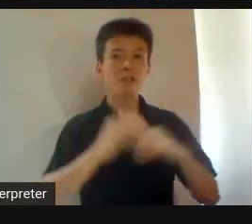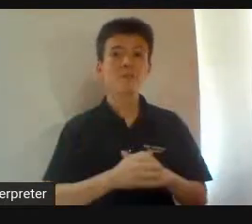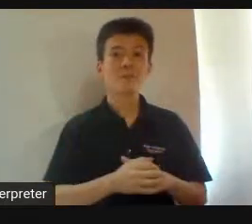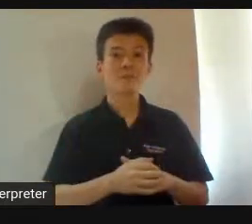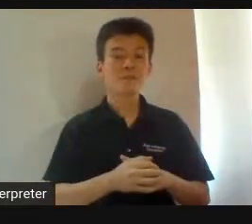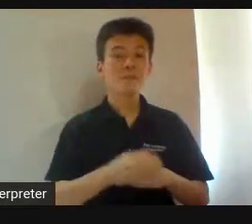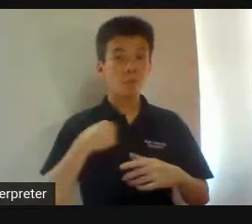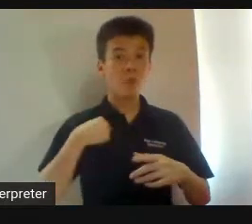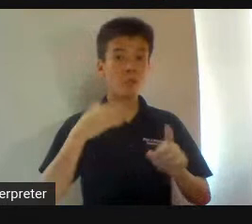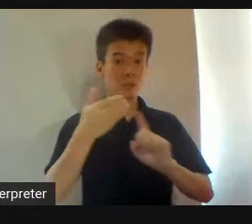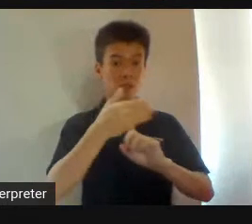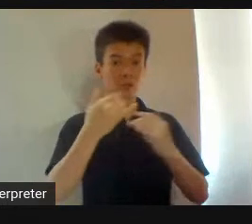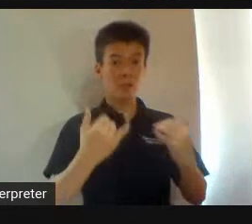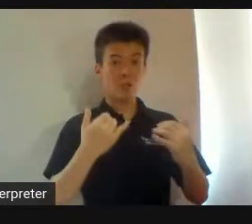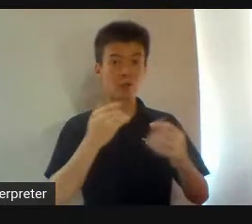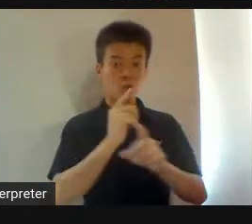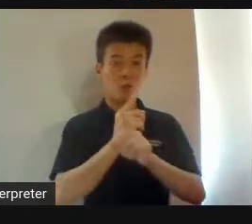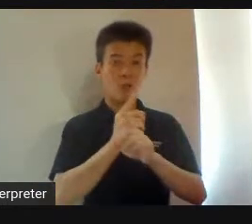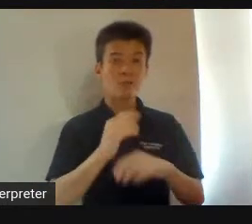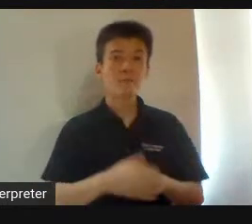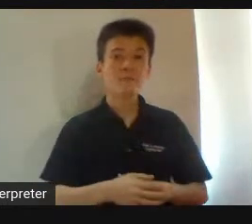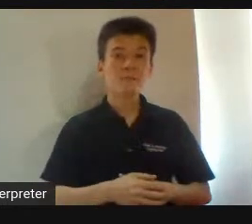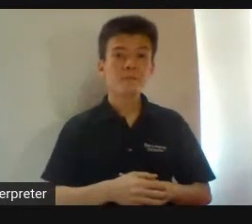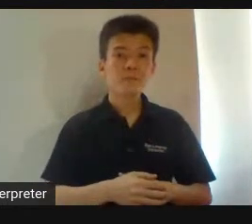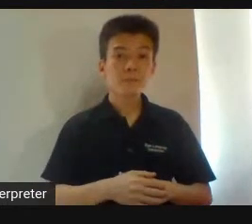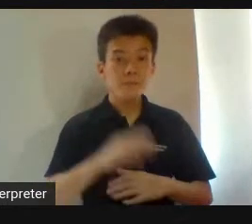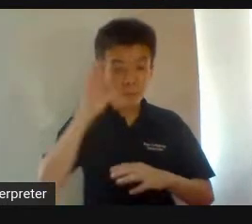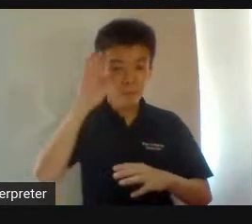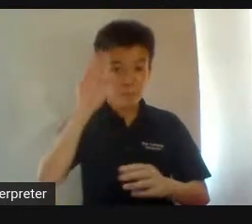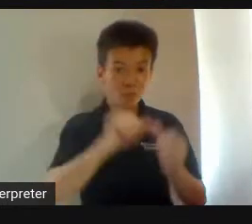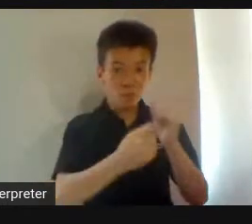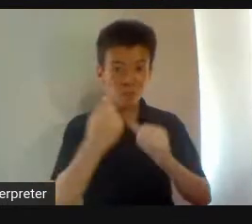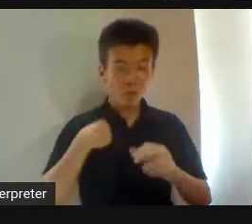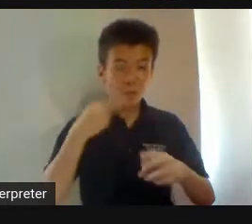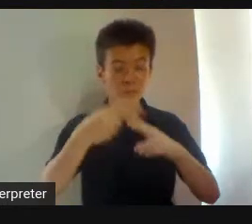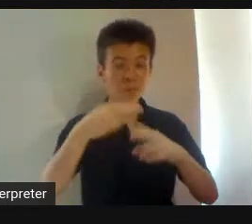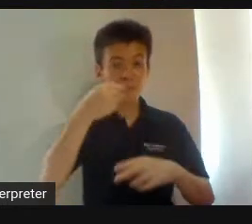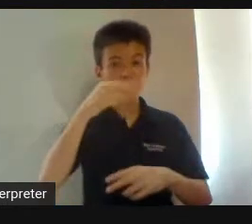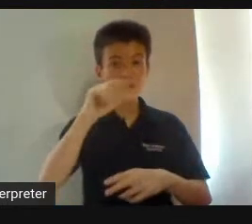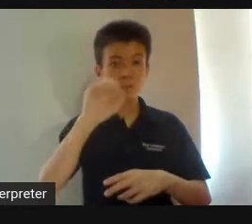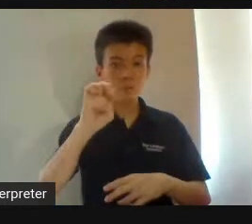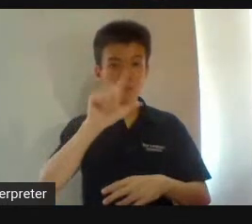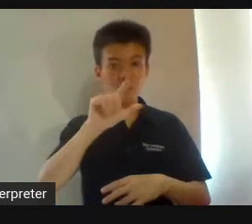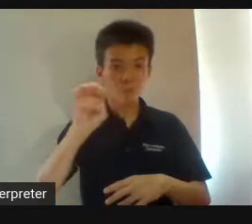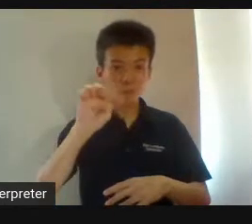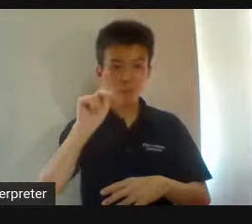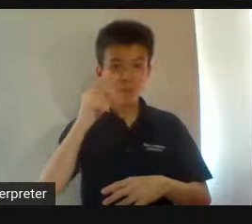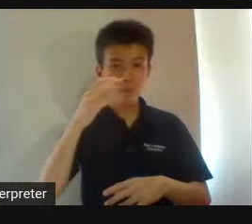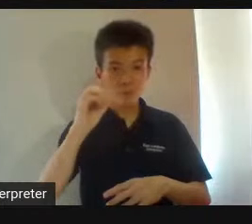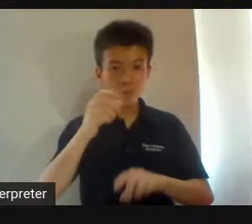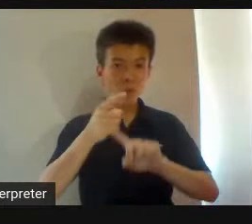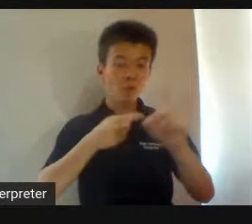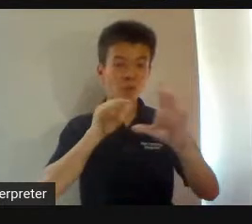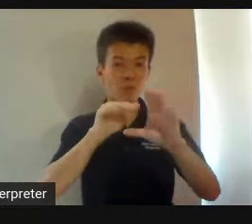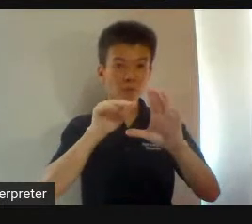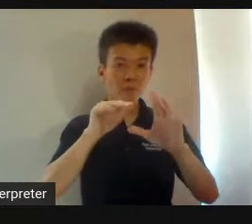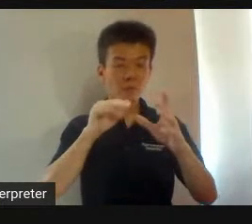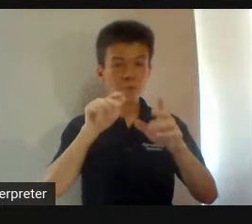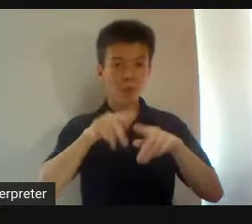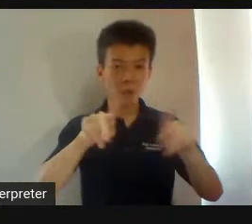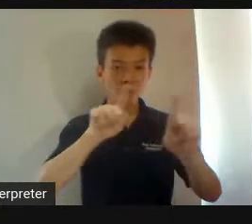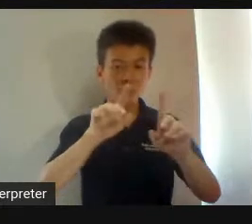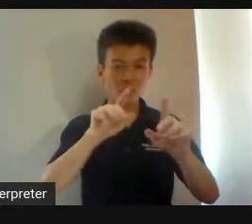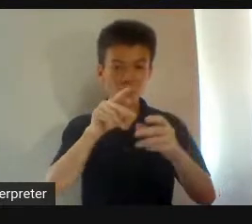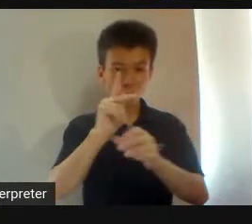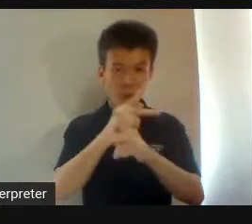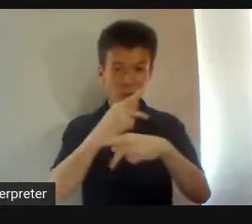So it's my turn to go now, right? So hi, everybody. My name is Grace Lee Khoo. I'm from Access Path Productions,